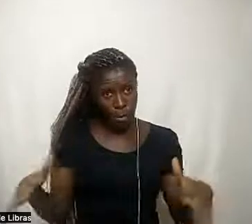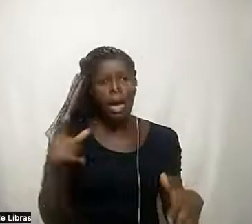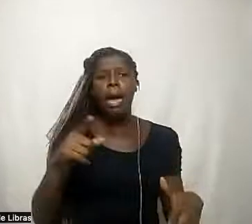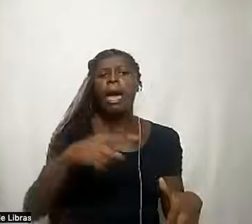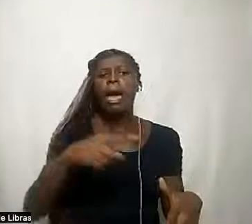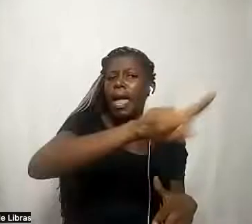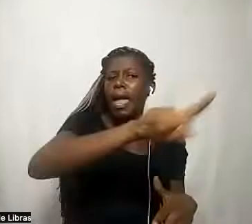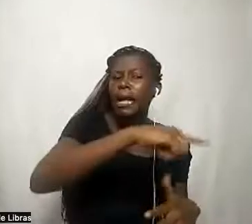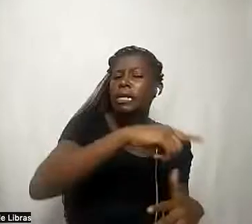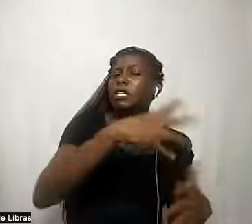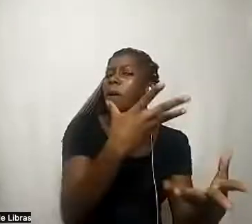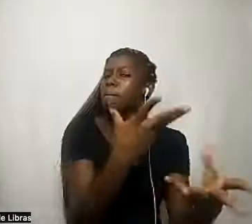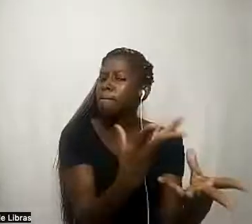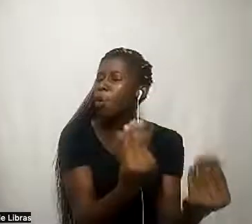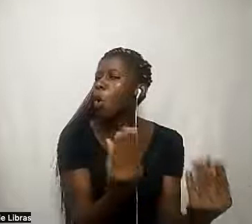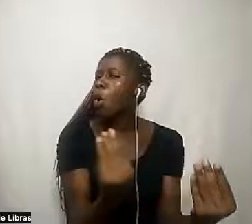are